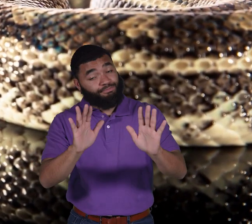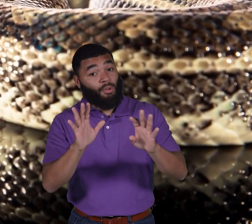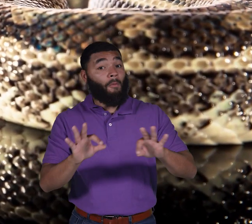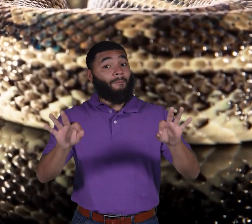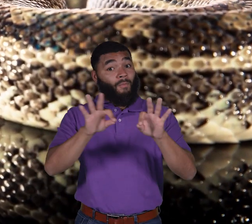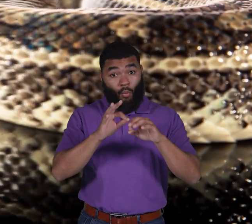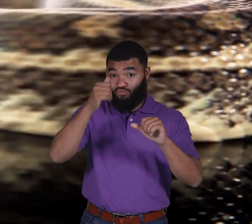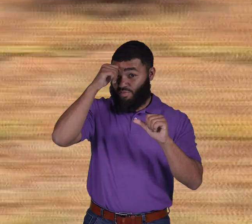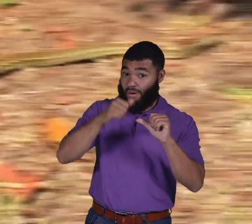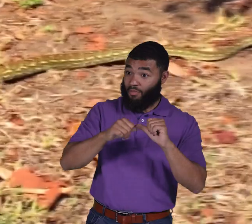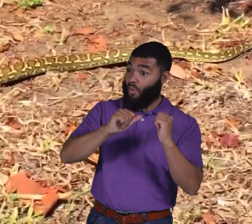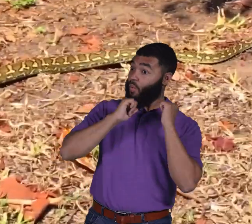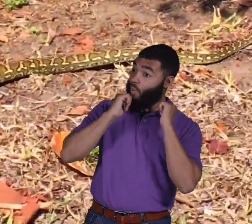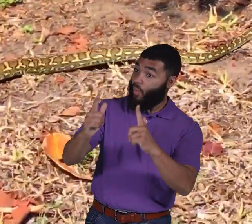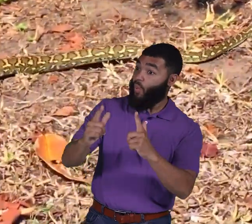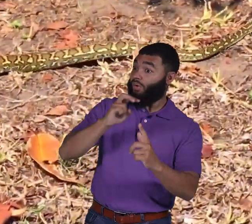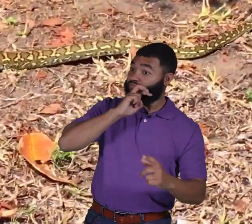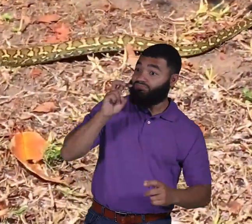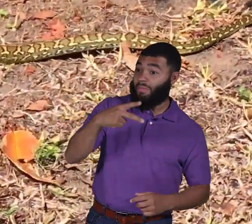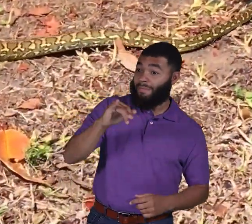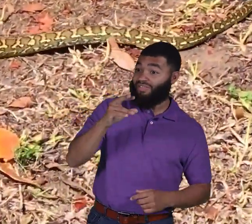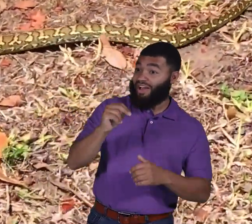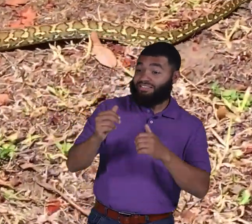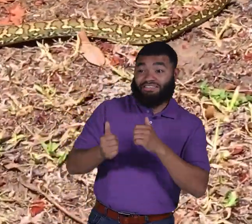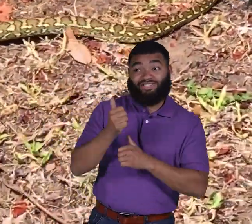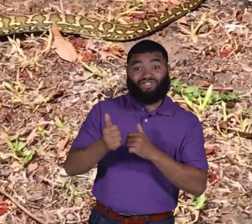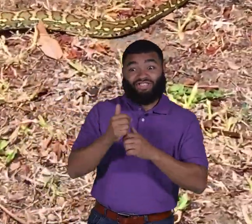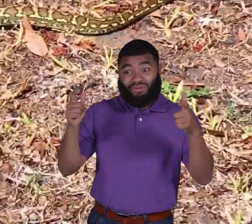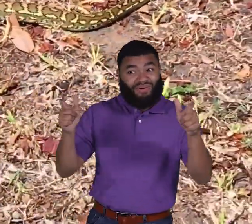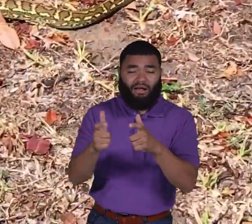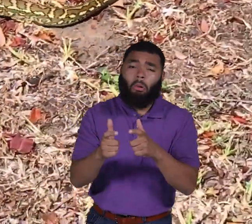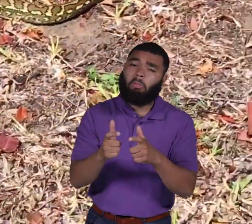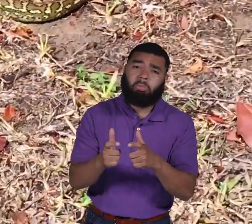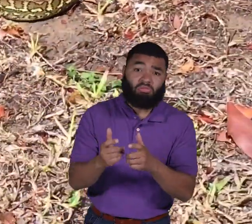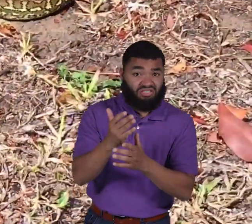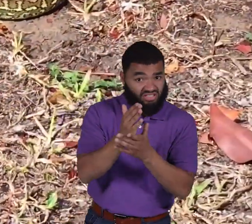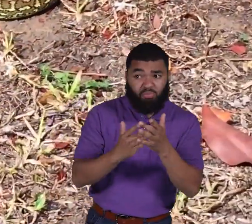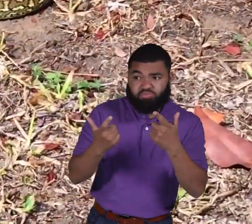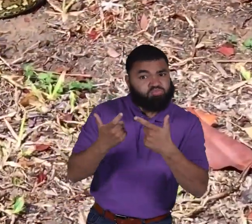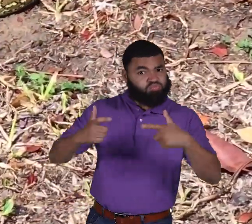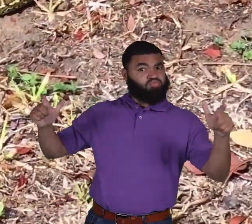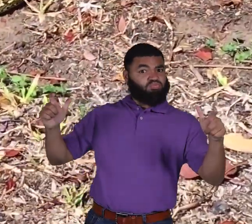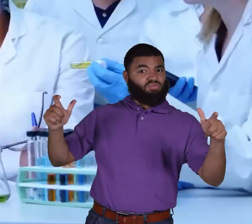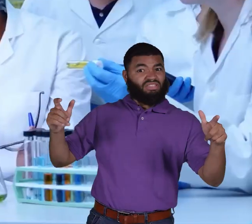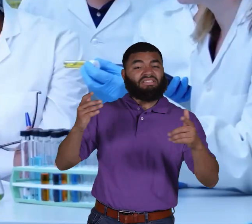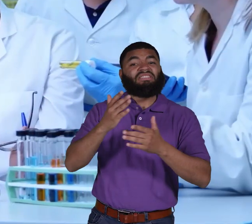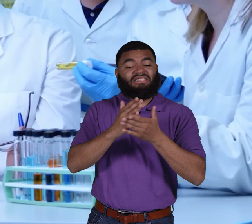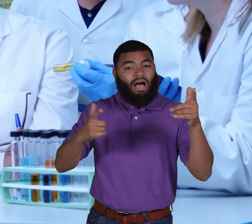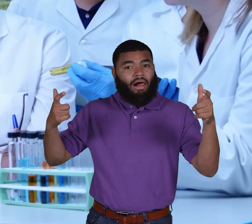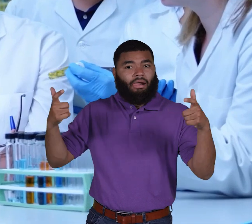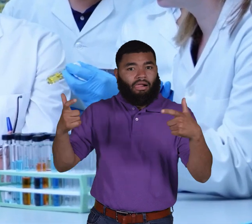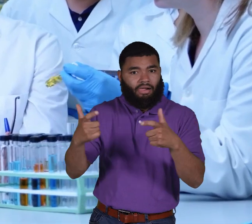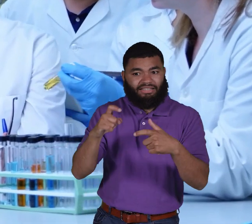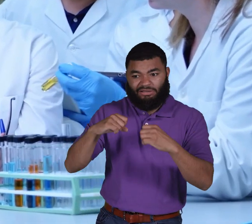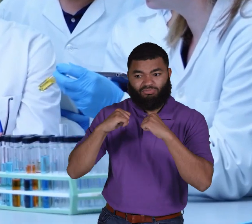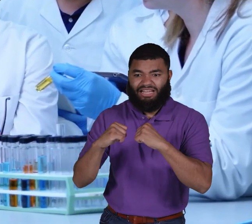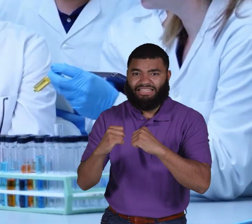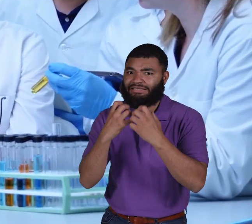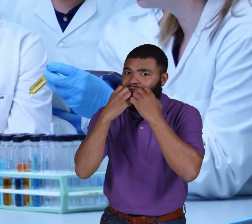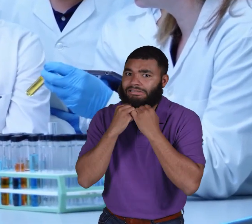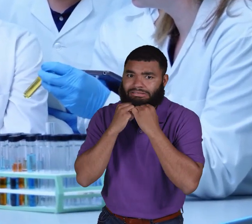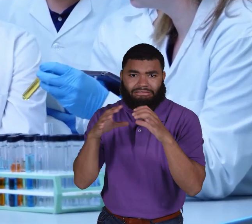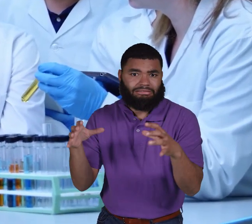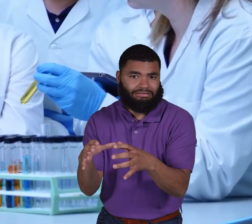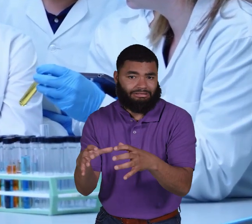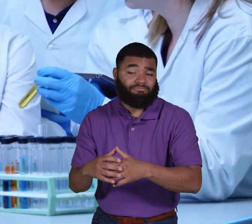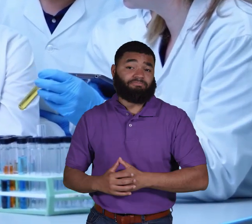are endangered. Some species are doing well, while others need protection. Scientists are working hard to